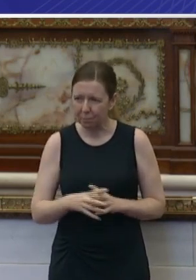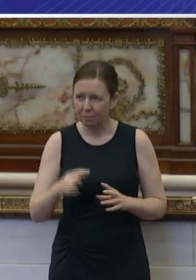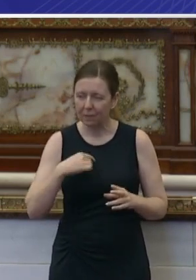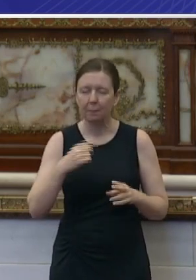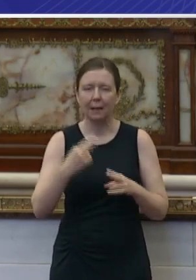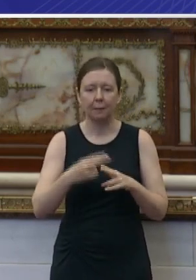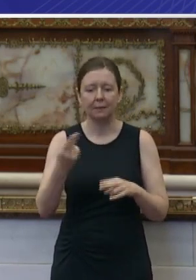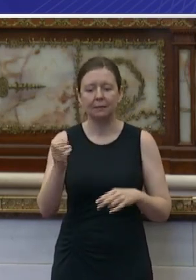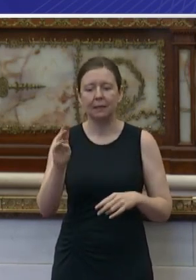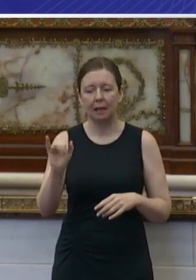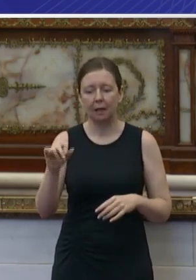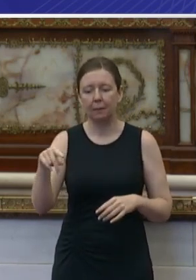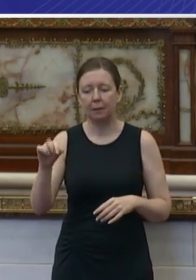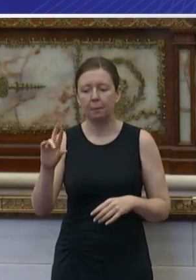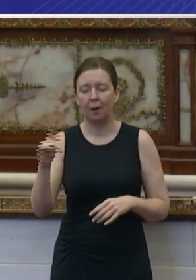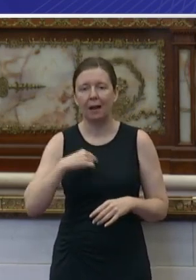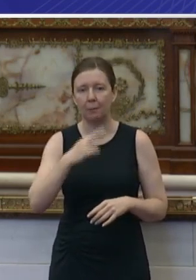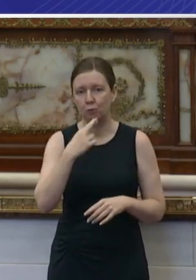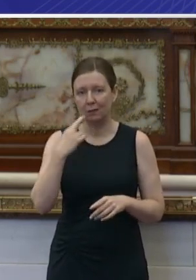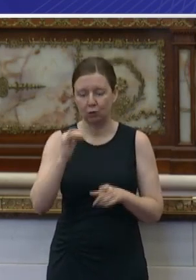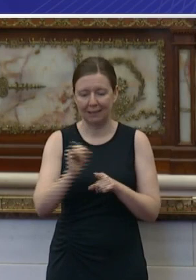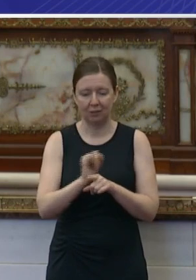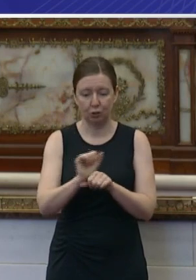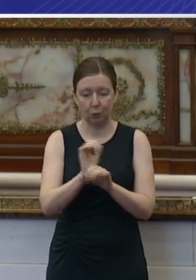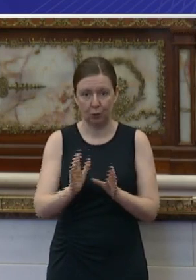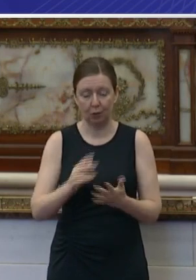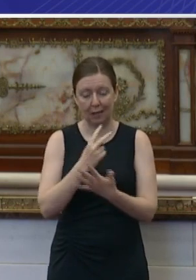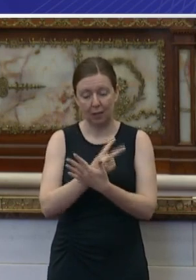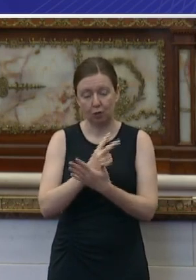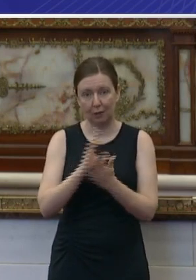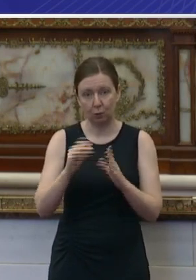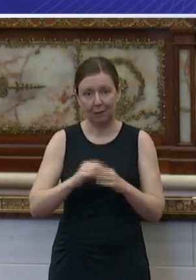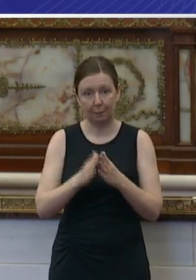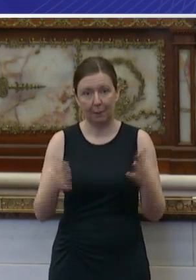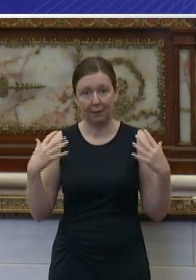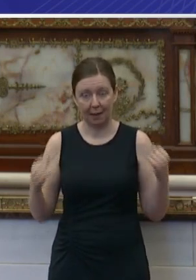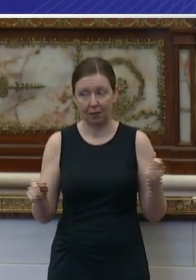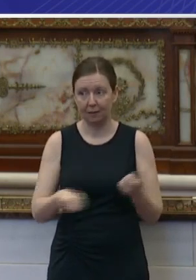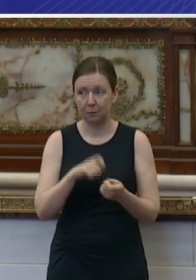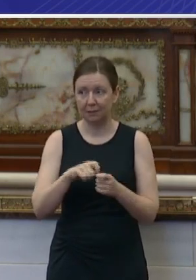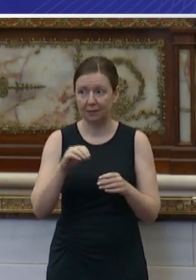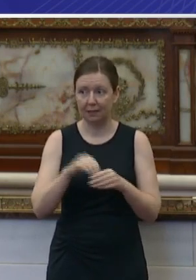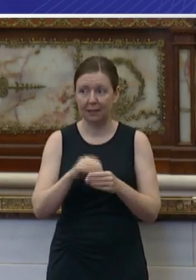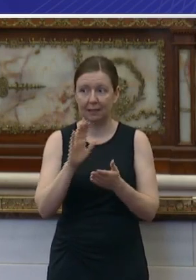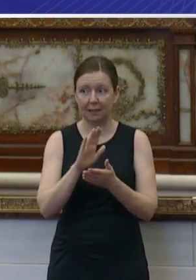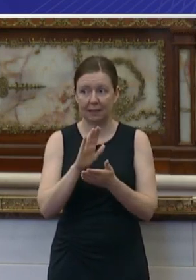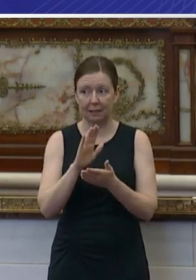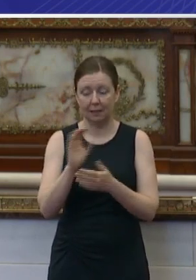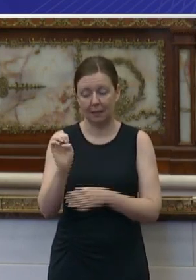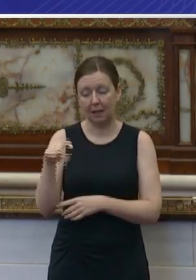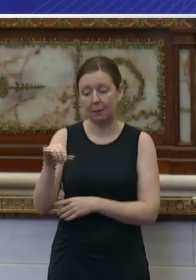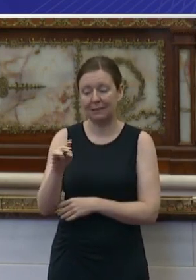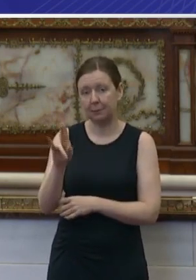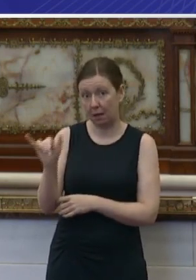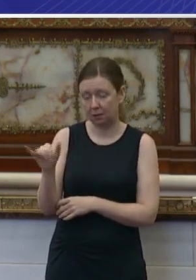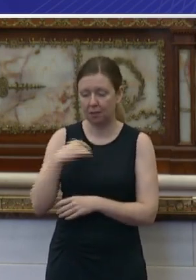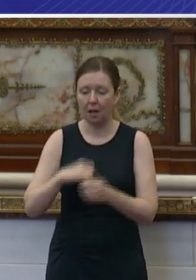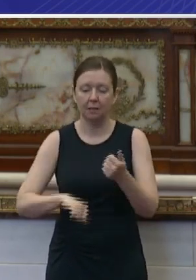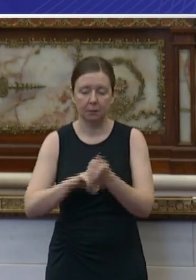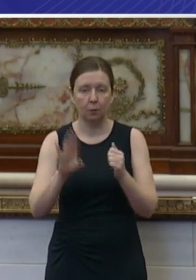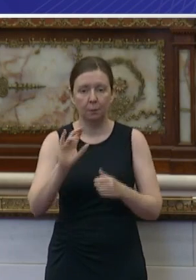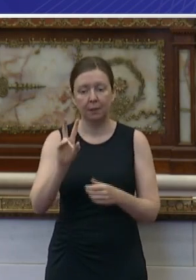Hemi Park. I'm a restaurant industry worker and a graduate student in public health, specifically in epidemiology. I support the bill